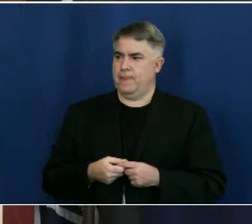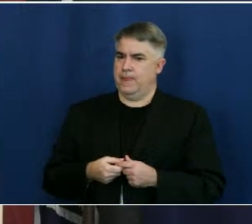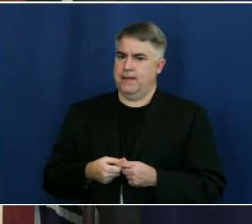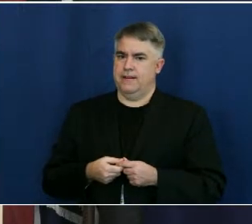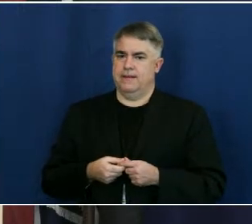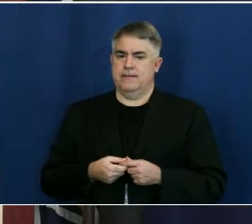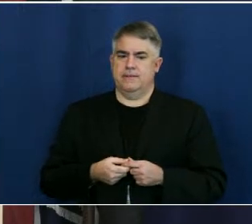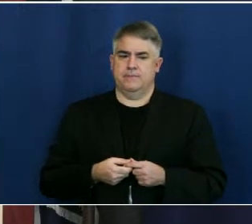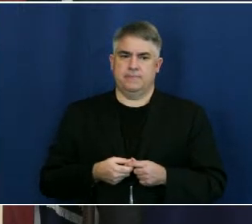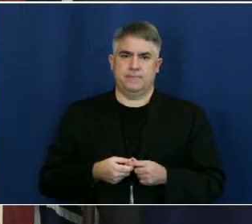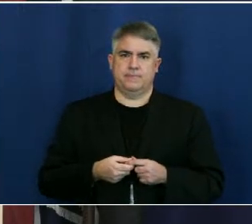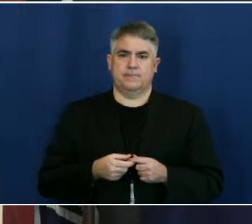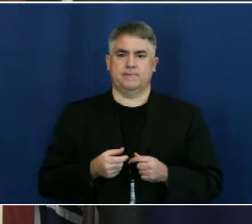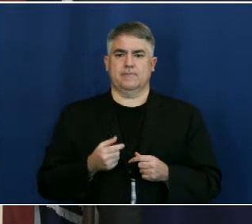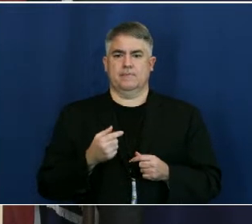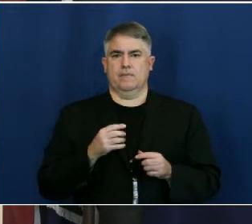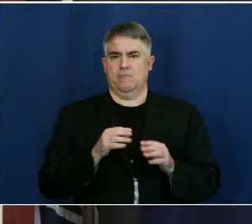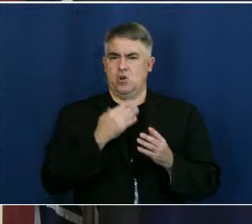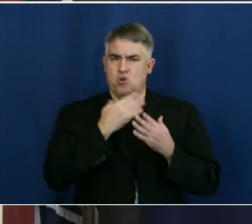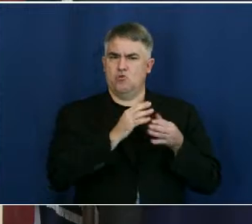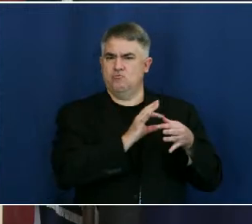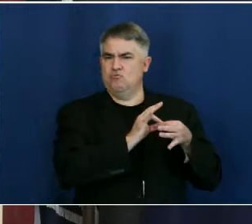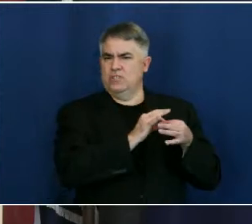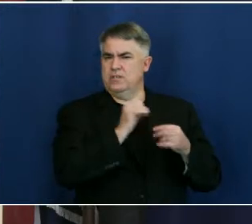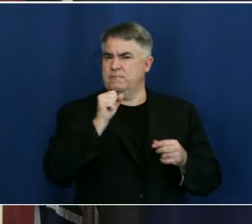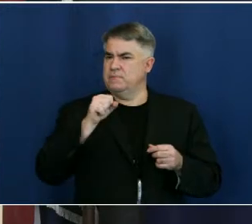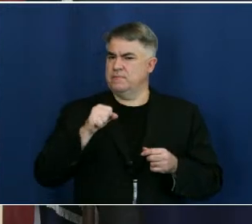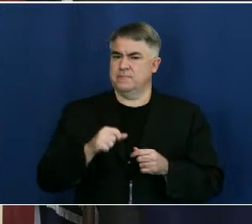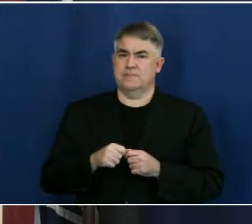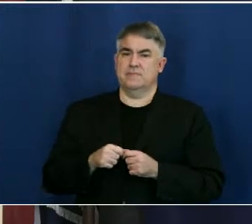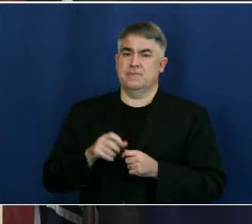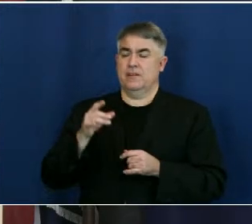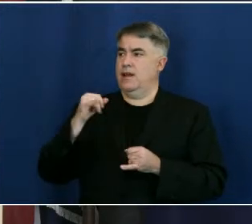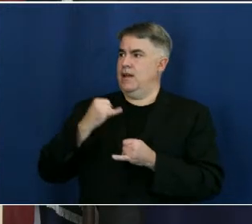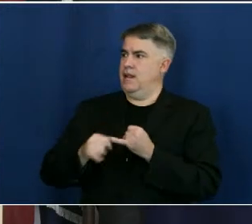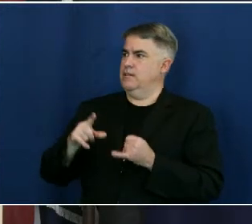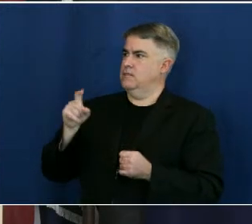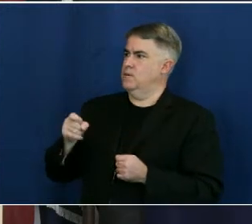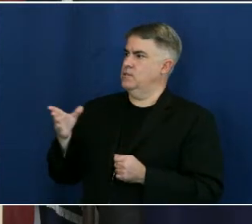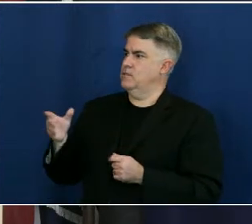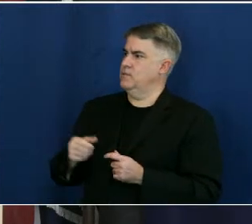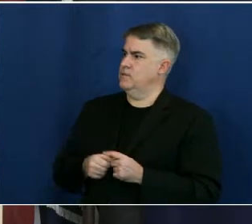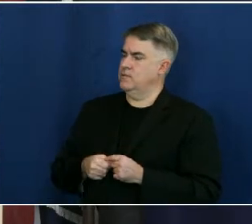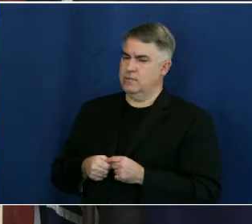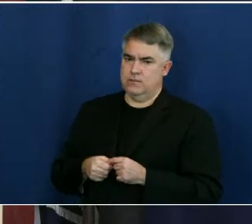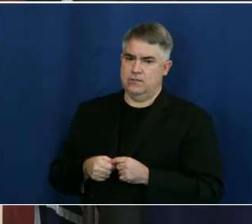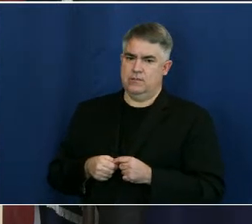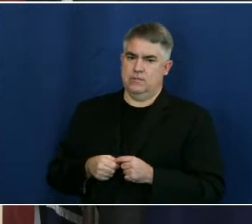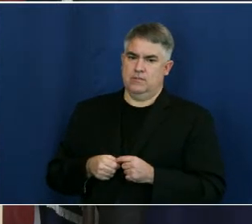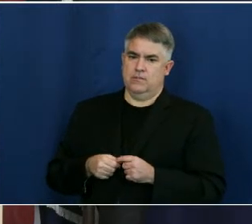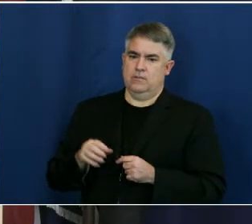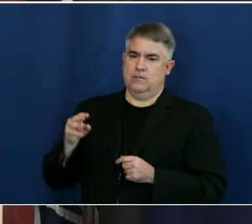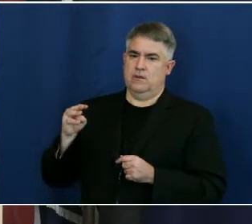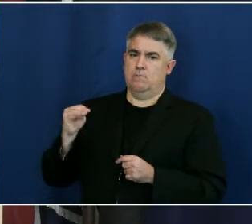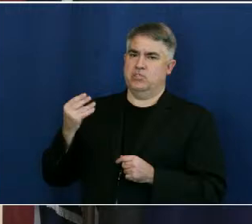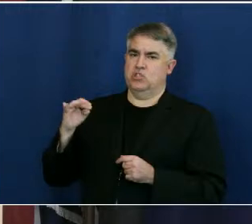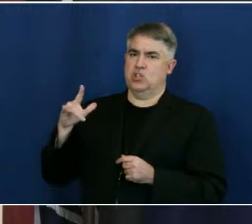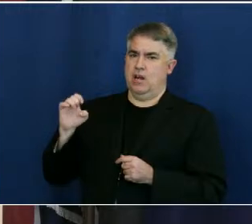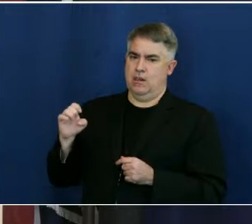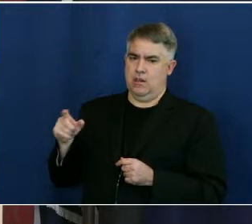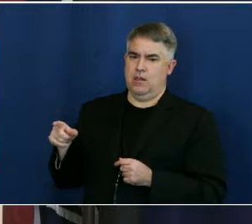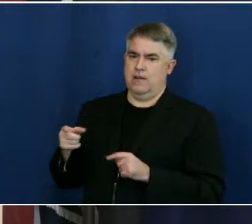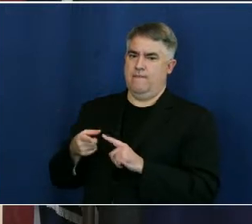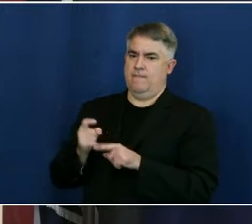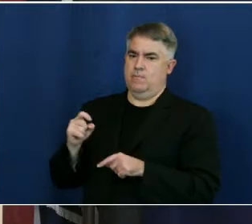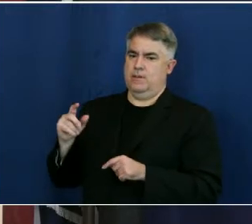I think we'll have a productive relationship. Last question. This one is from Michelle Rodriguez from Telemundo 20 and